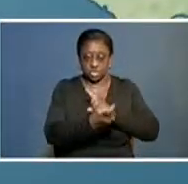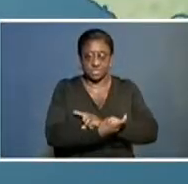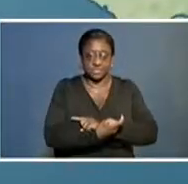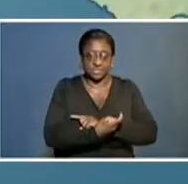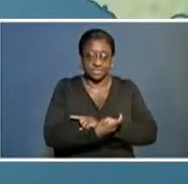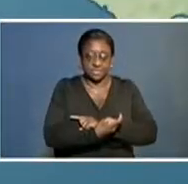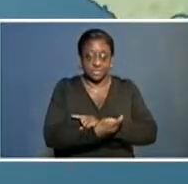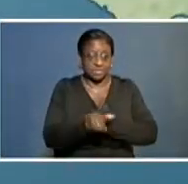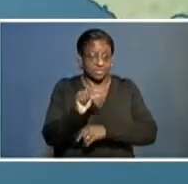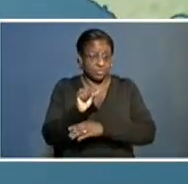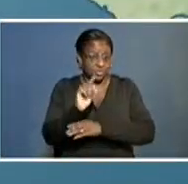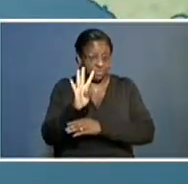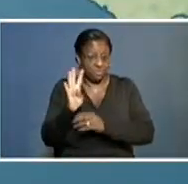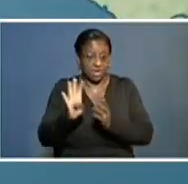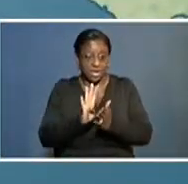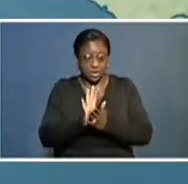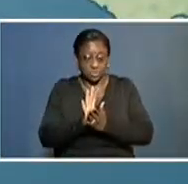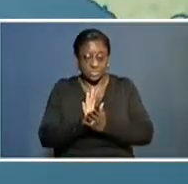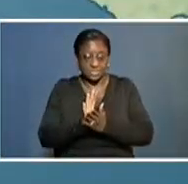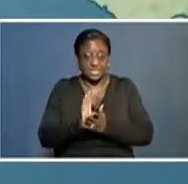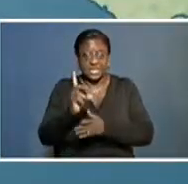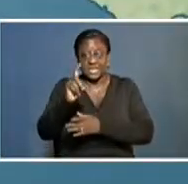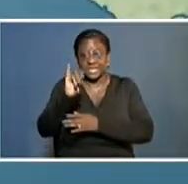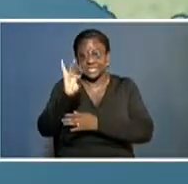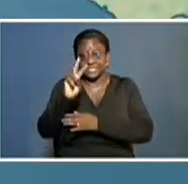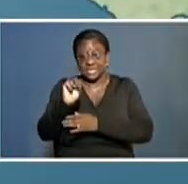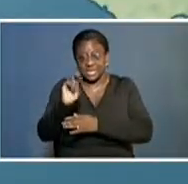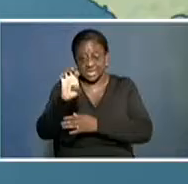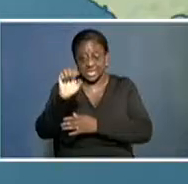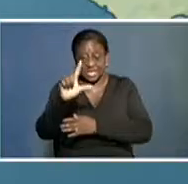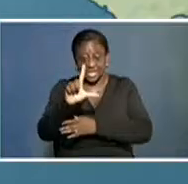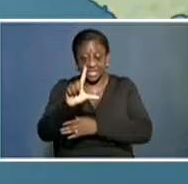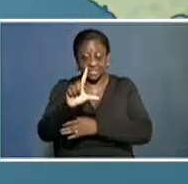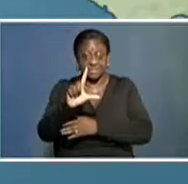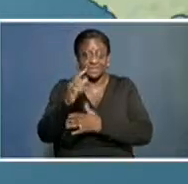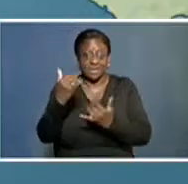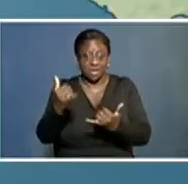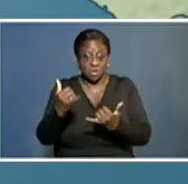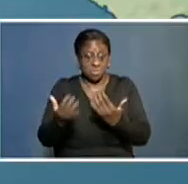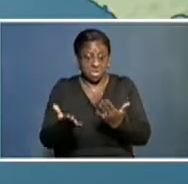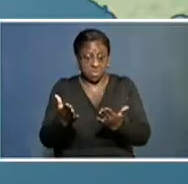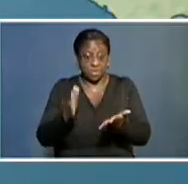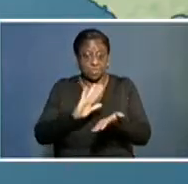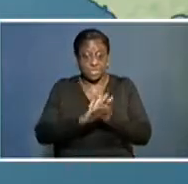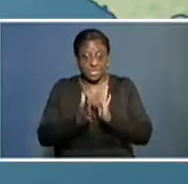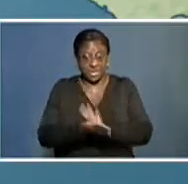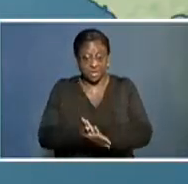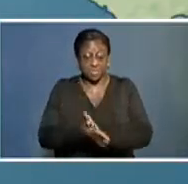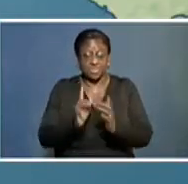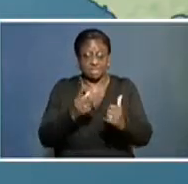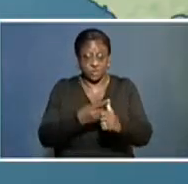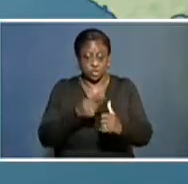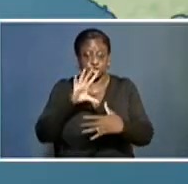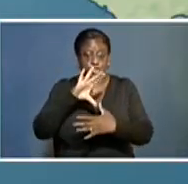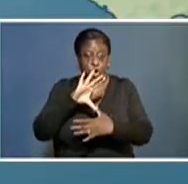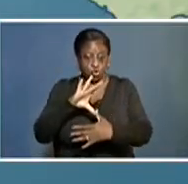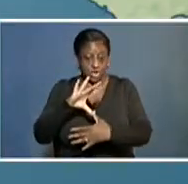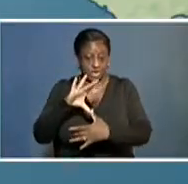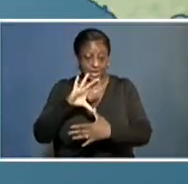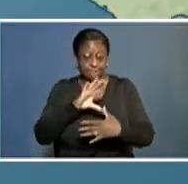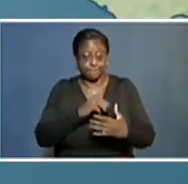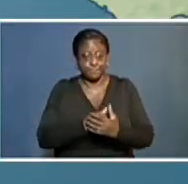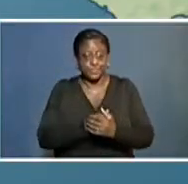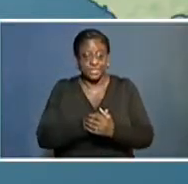last 24 hours. Danielle has now intensified to become the first hurricane for the season, but all the details coming up in just a moment. In the